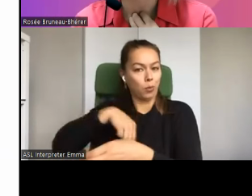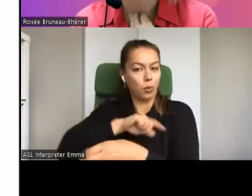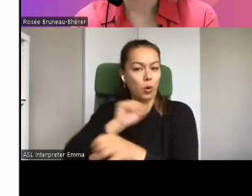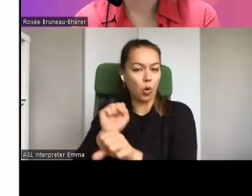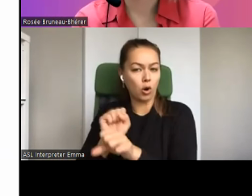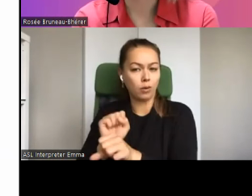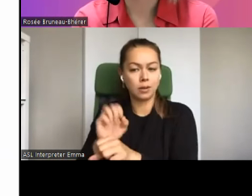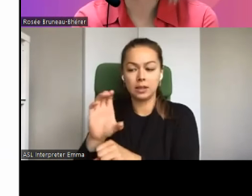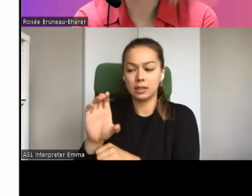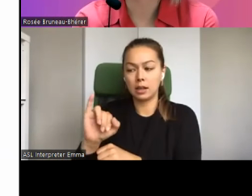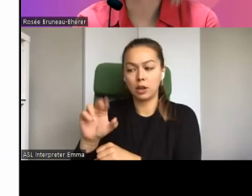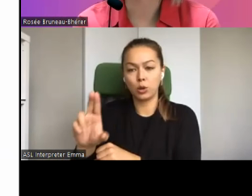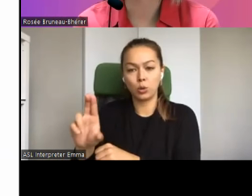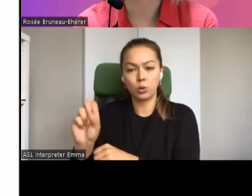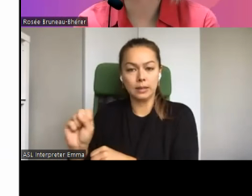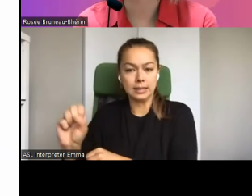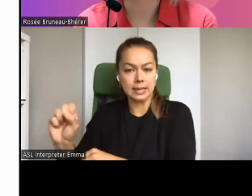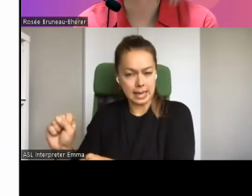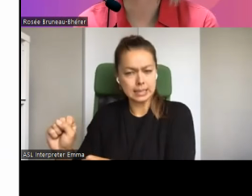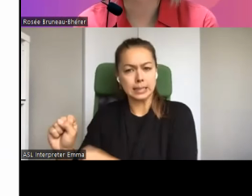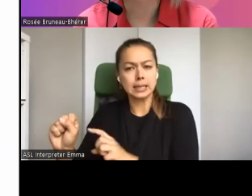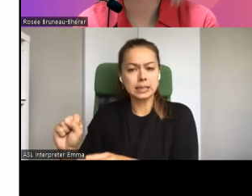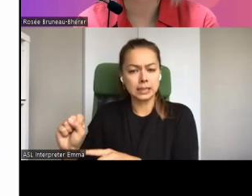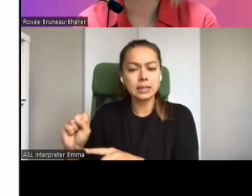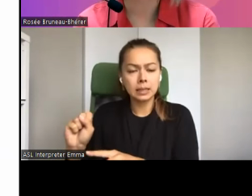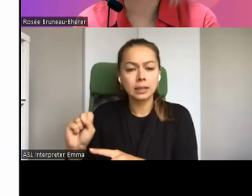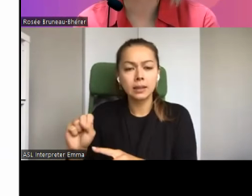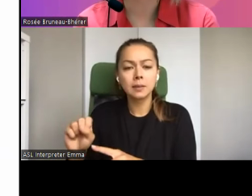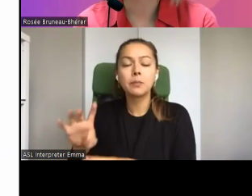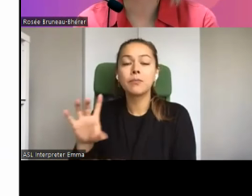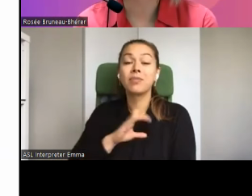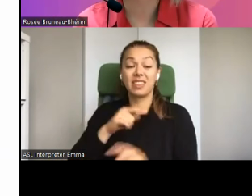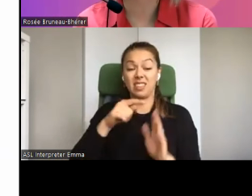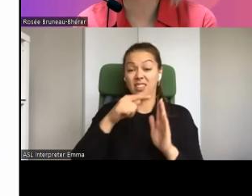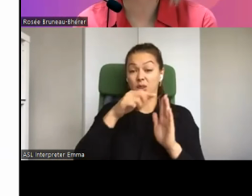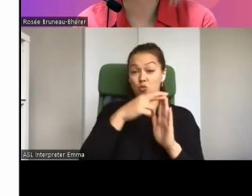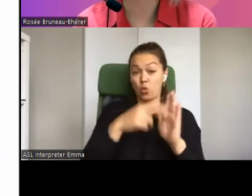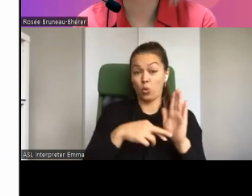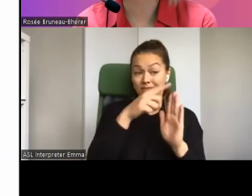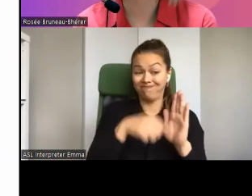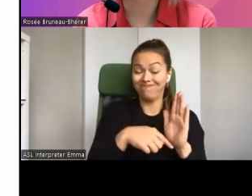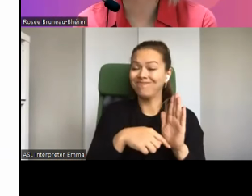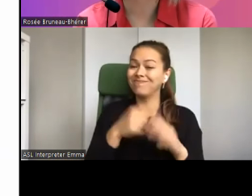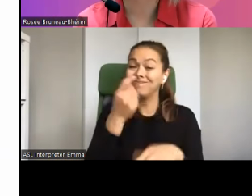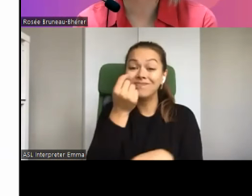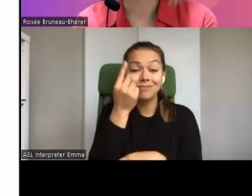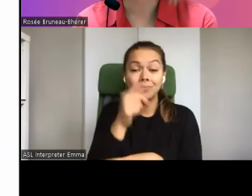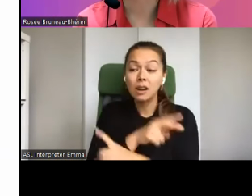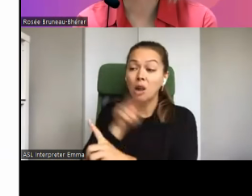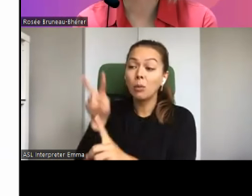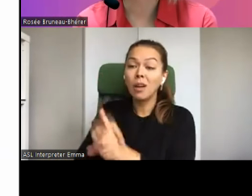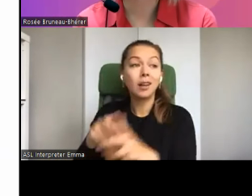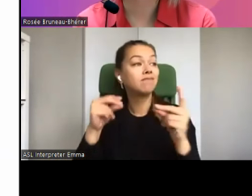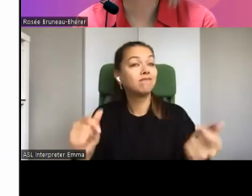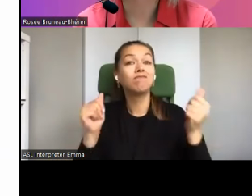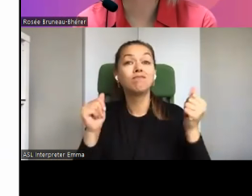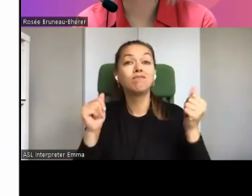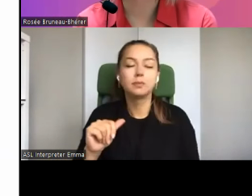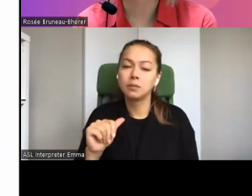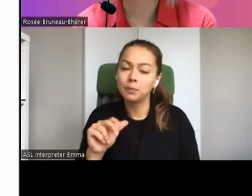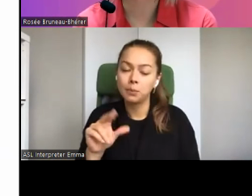these 4 rules aren't applied in very quickly. You have to think about